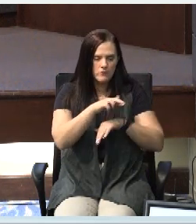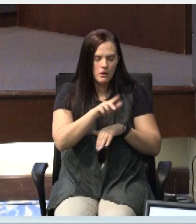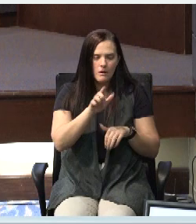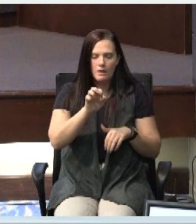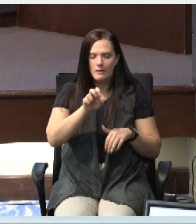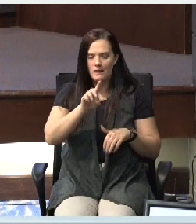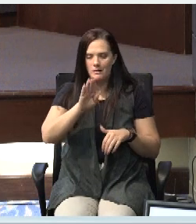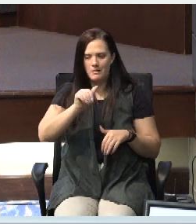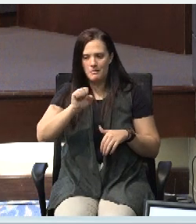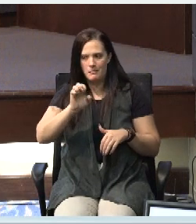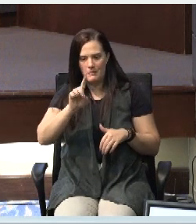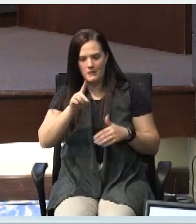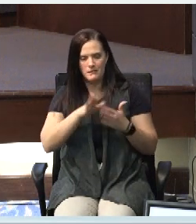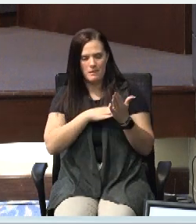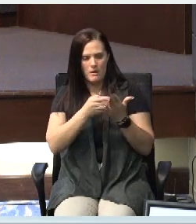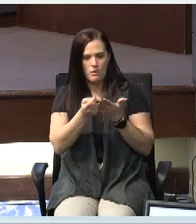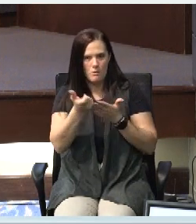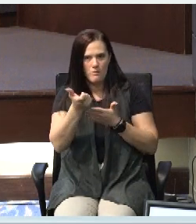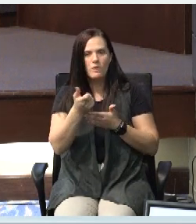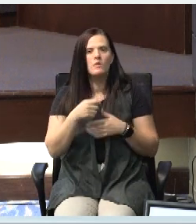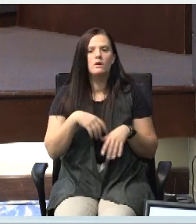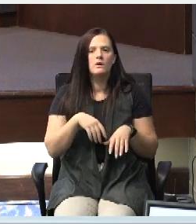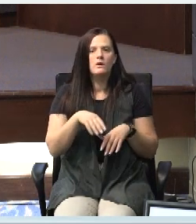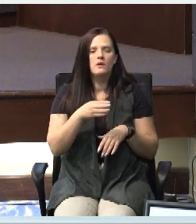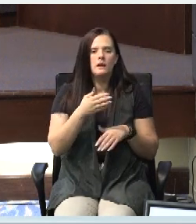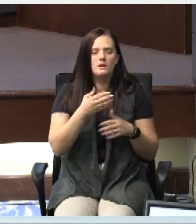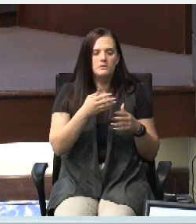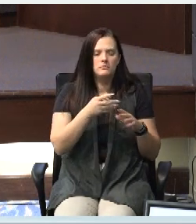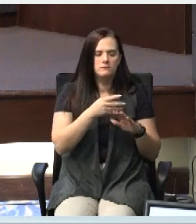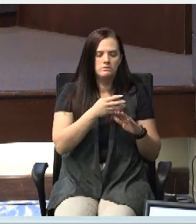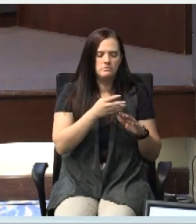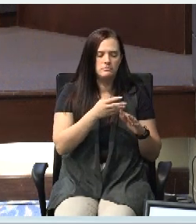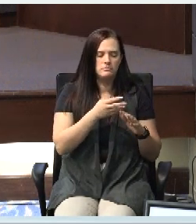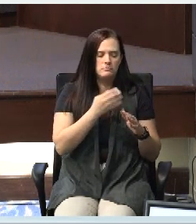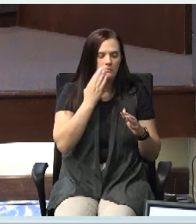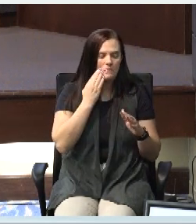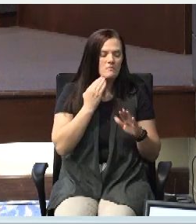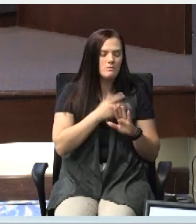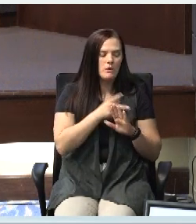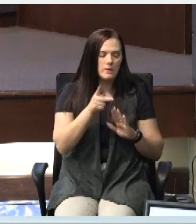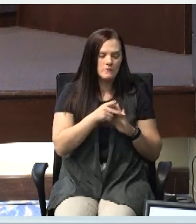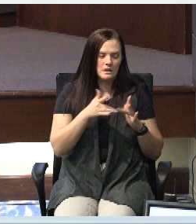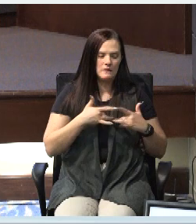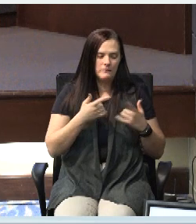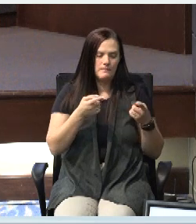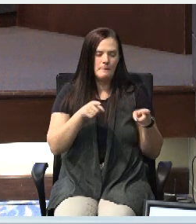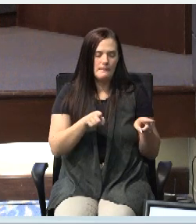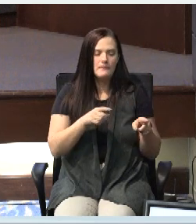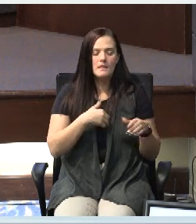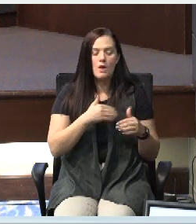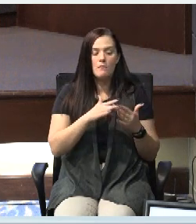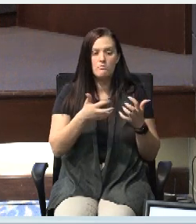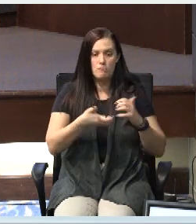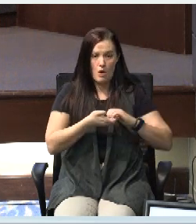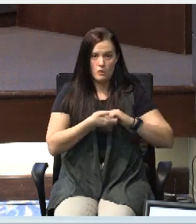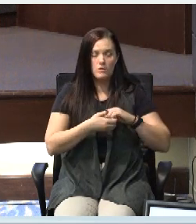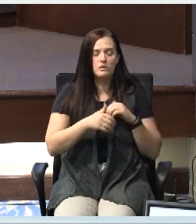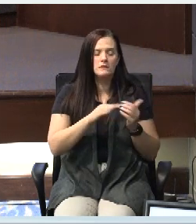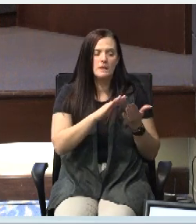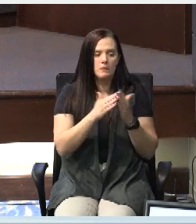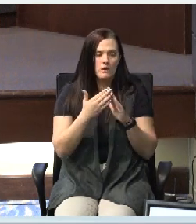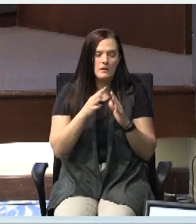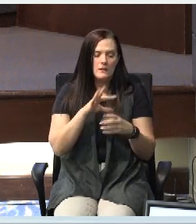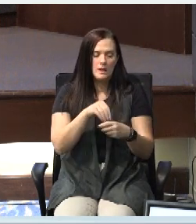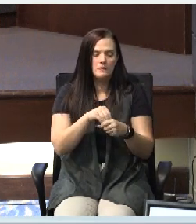paint removal, and programs such as solid waste cleanup events. Our partners in neighborhood engagement regularly update